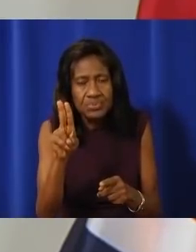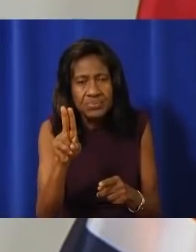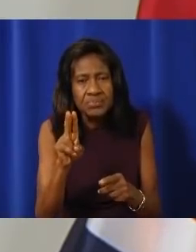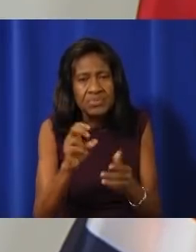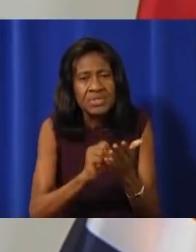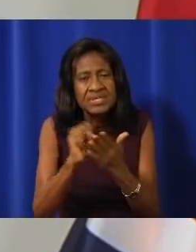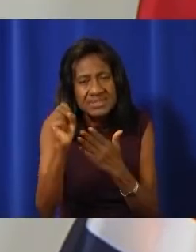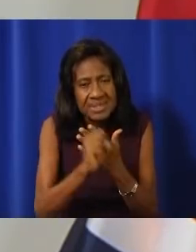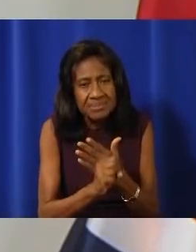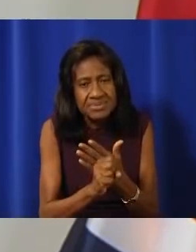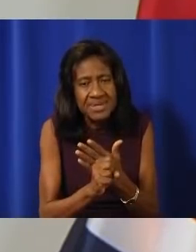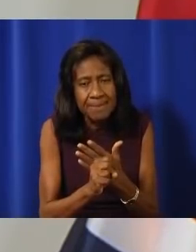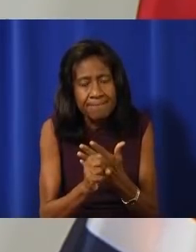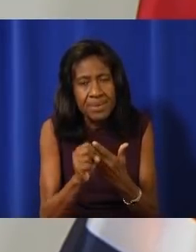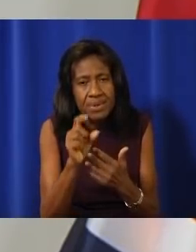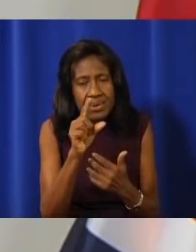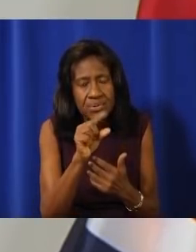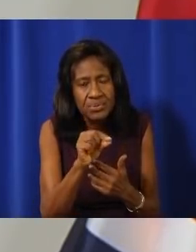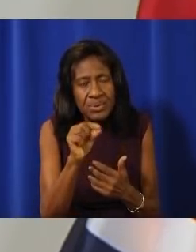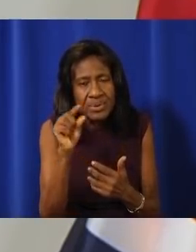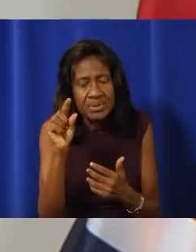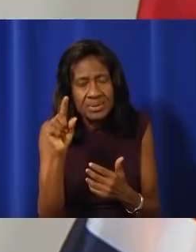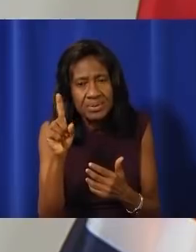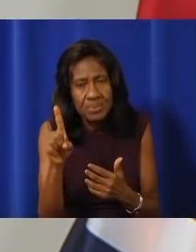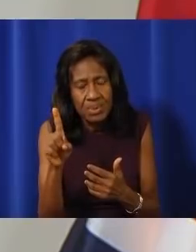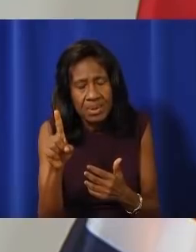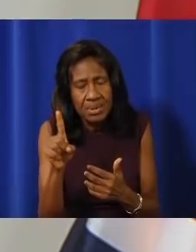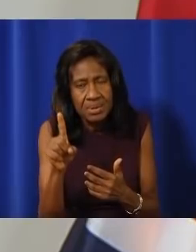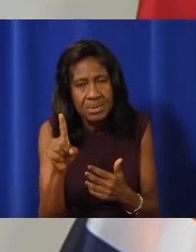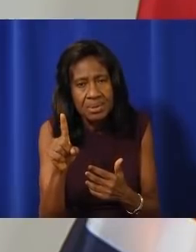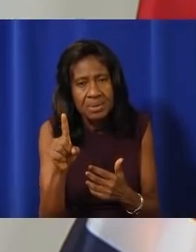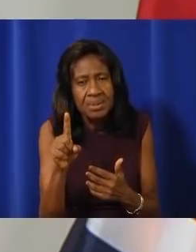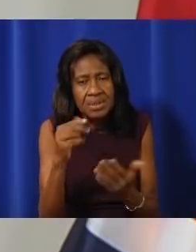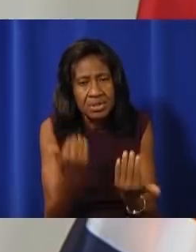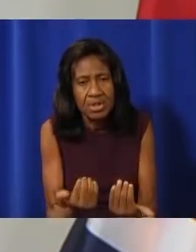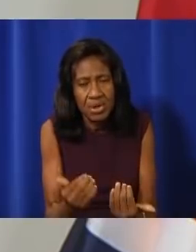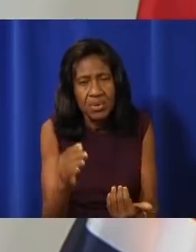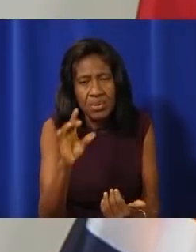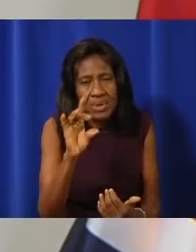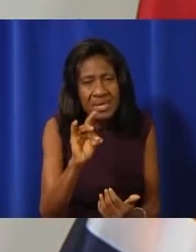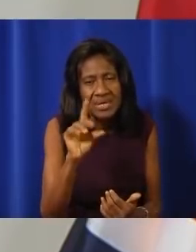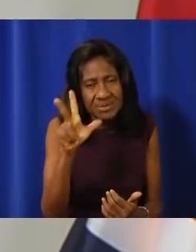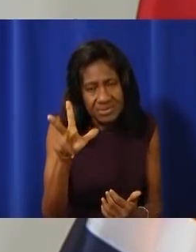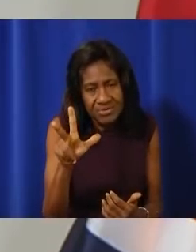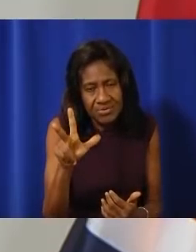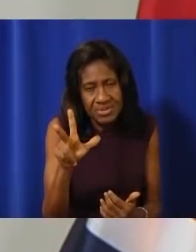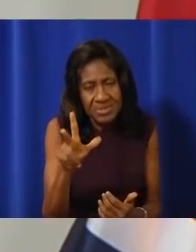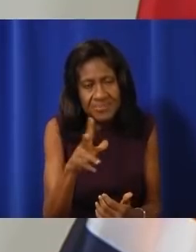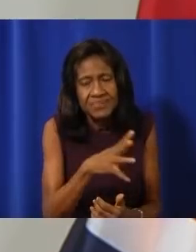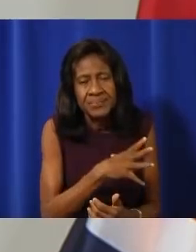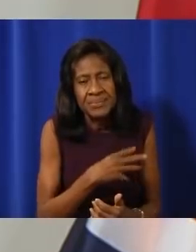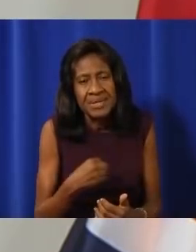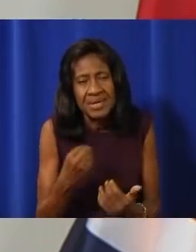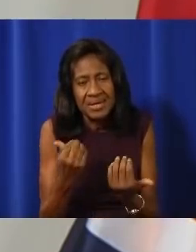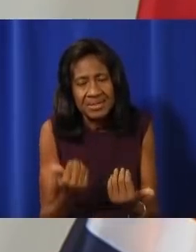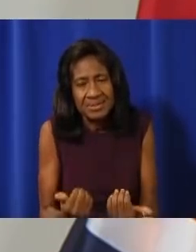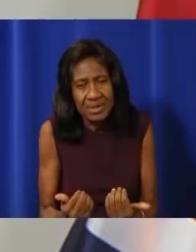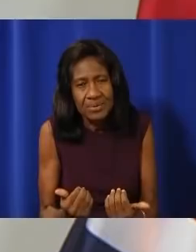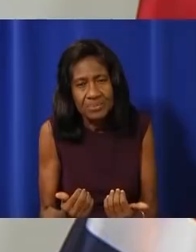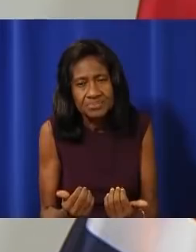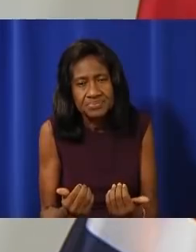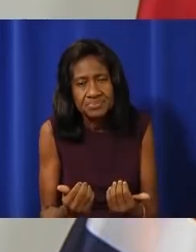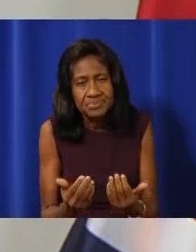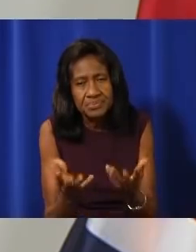this year, it is now 83. And we're seeking to deploy and give an additional